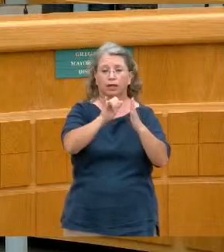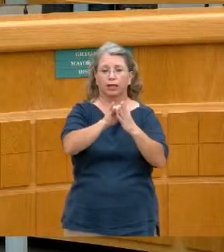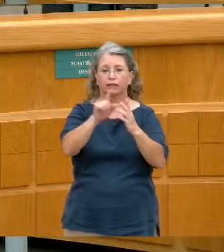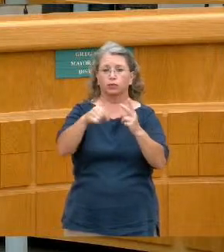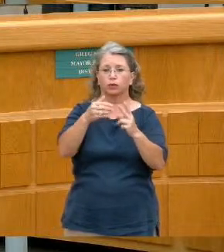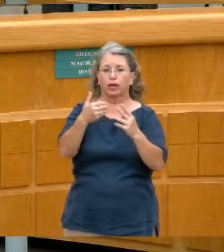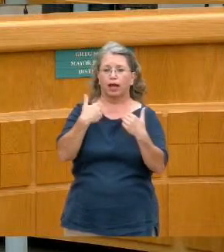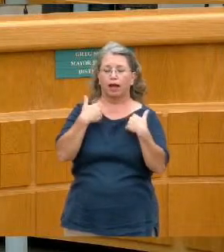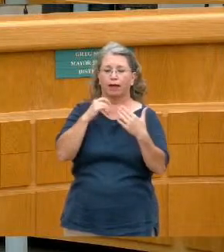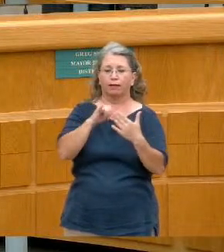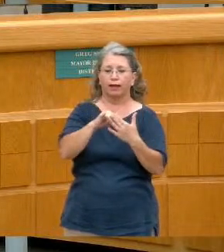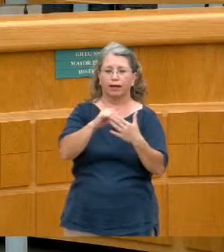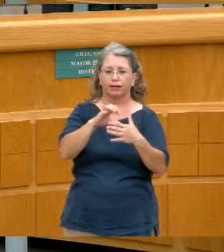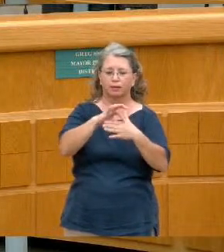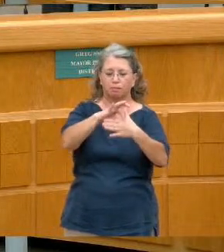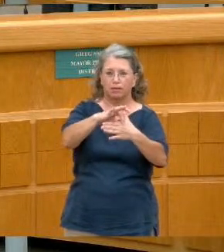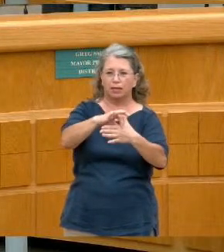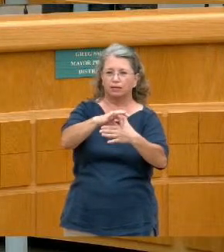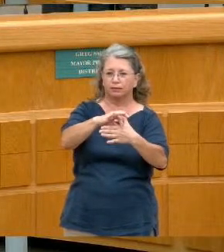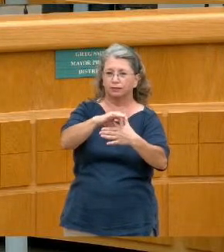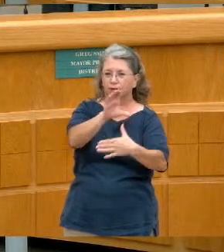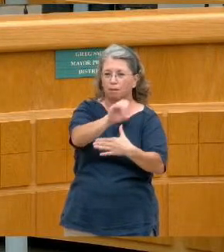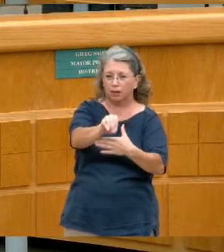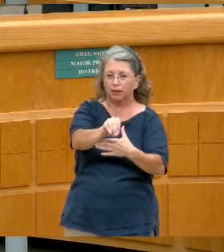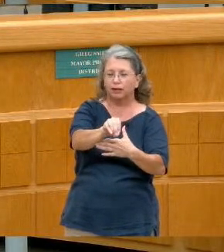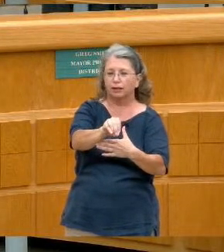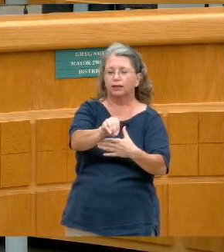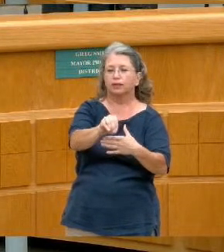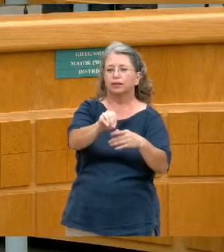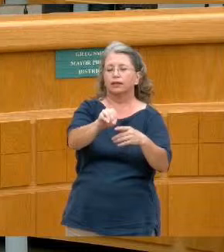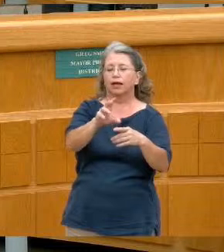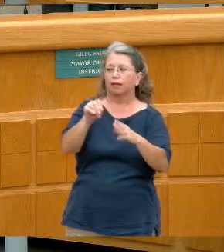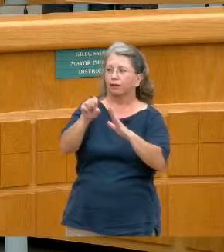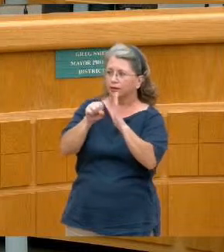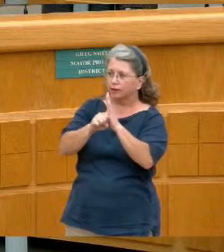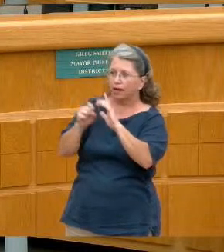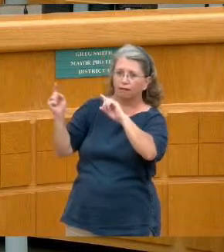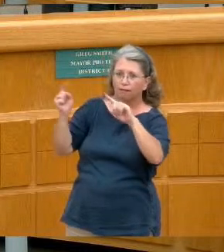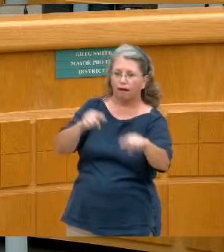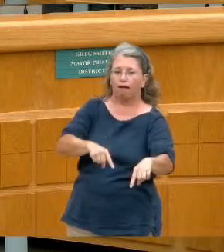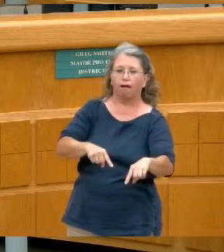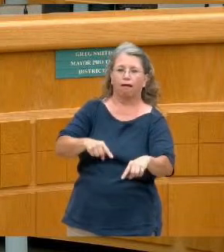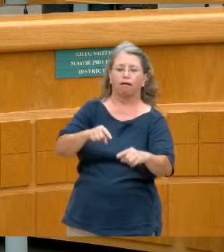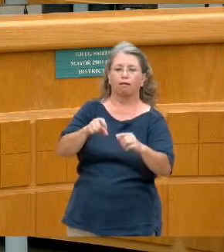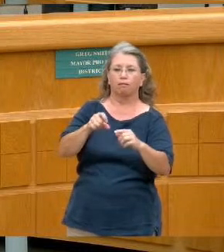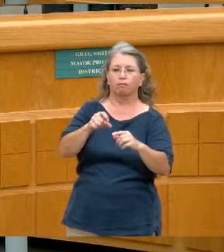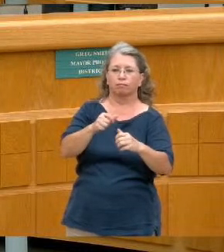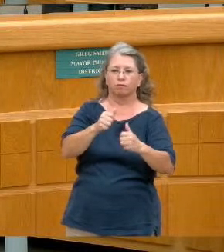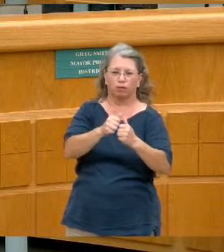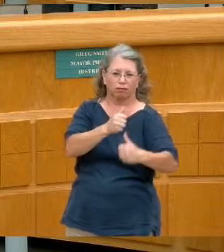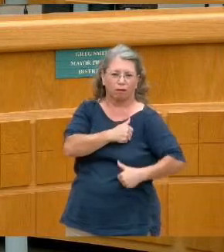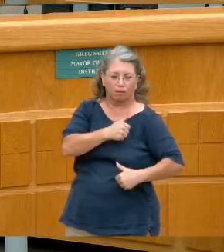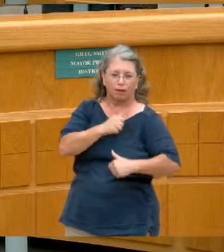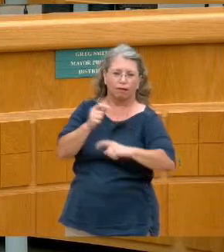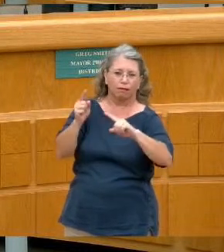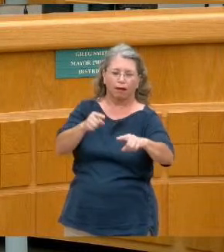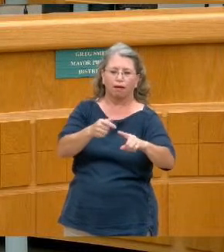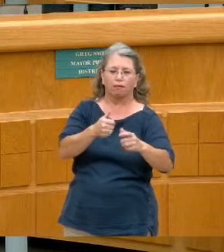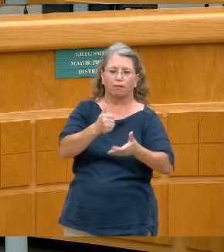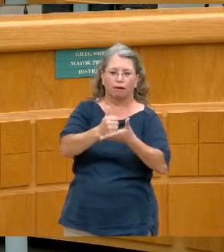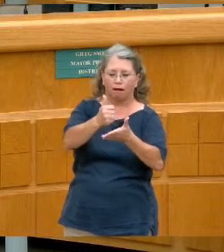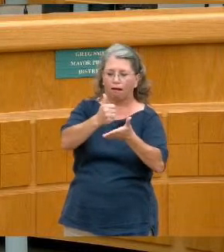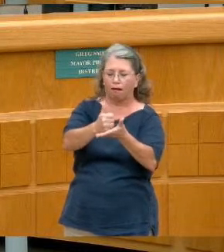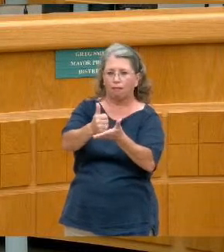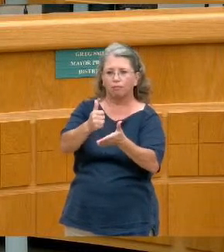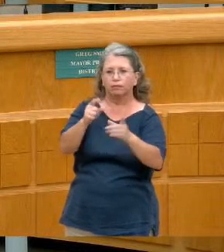plant testing site, and where the state came in and helped us with some of the Army reserves to do targeted testing.